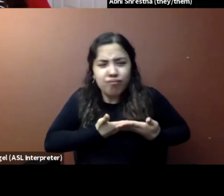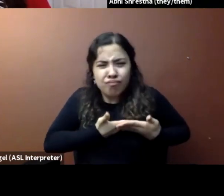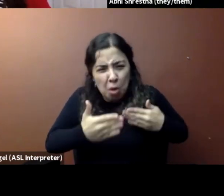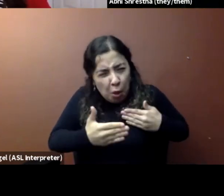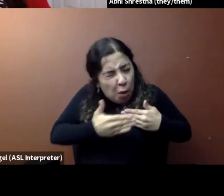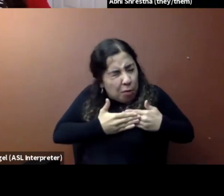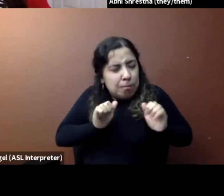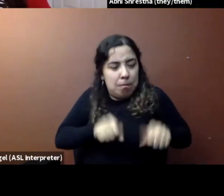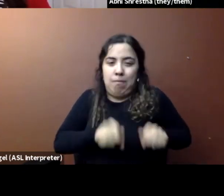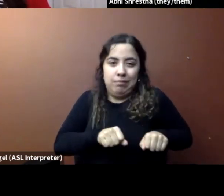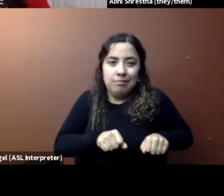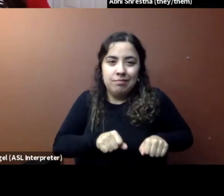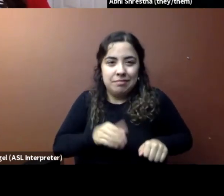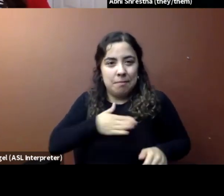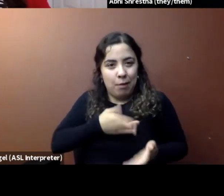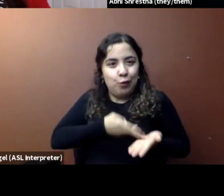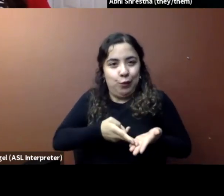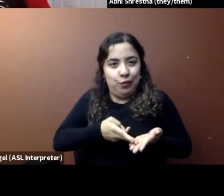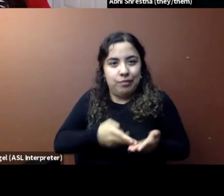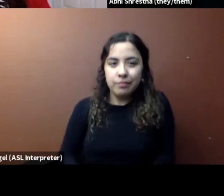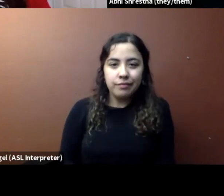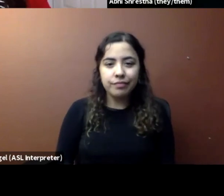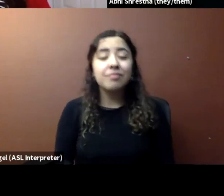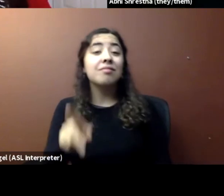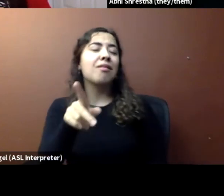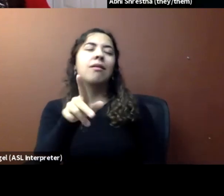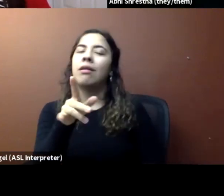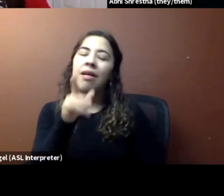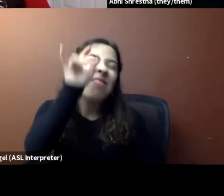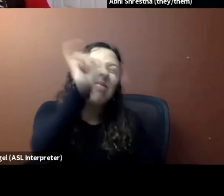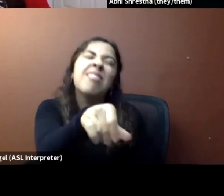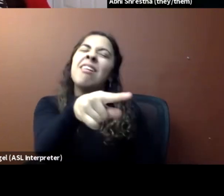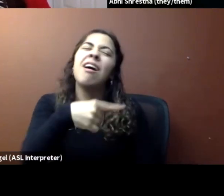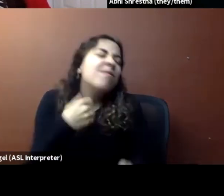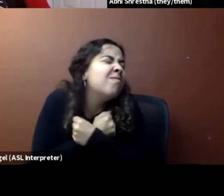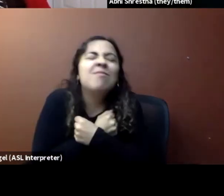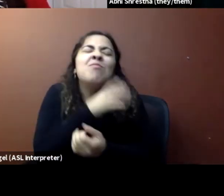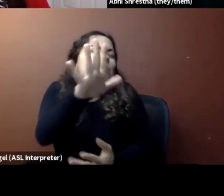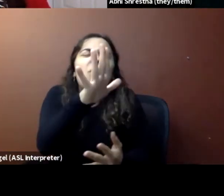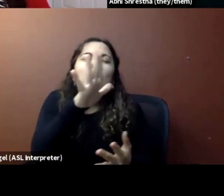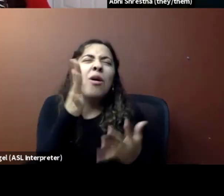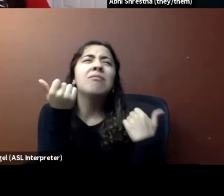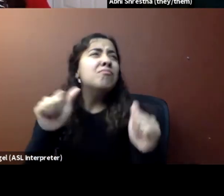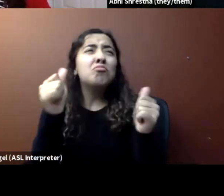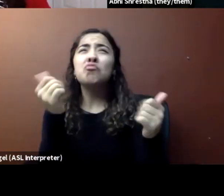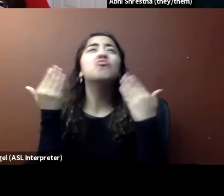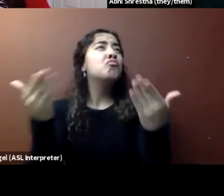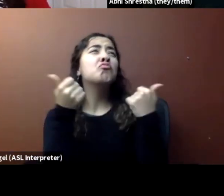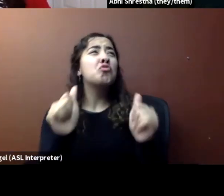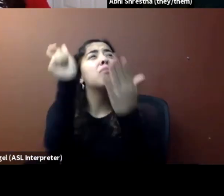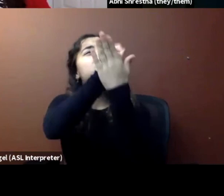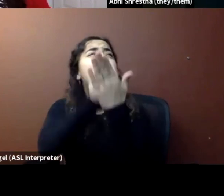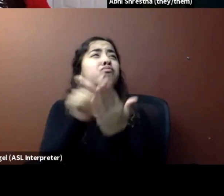it's actually the attempt that is the thing that that matters in this case, right? Like, because, you